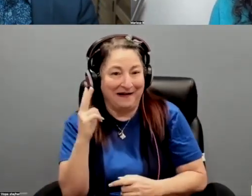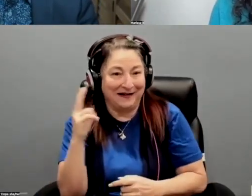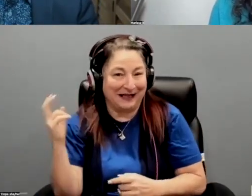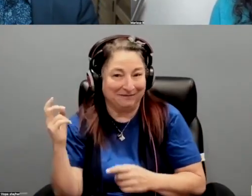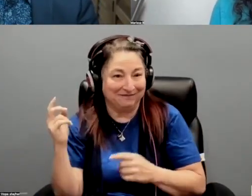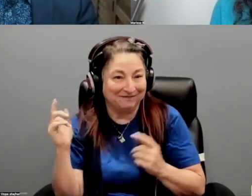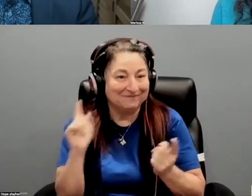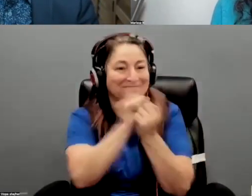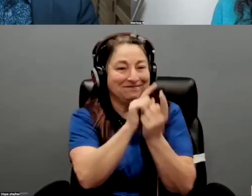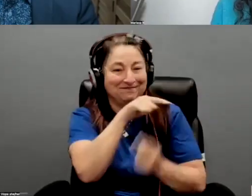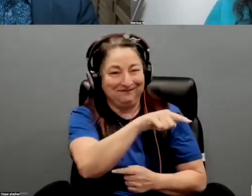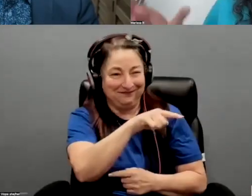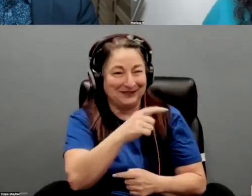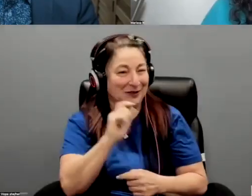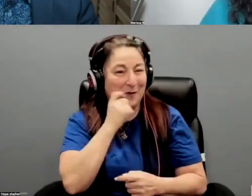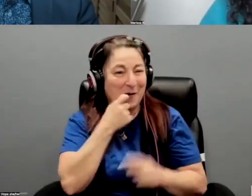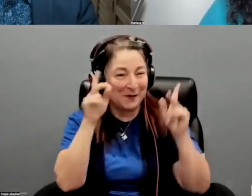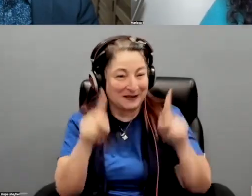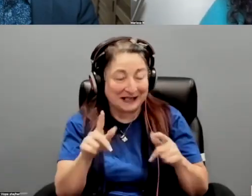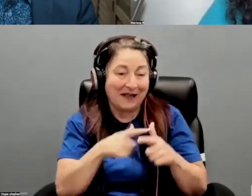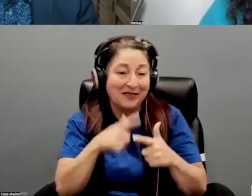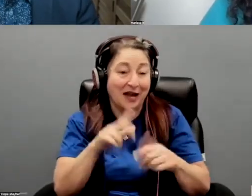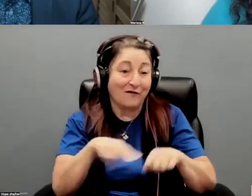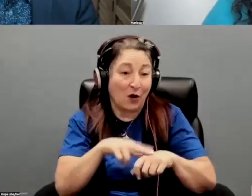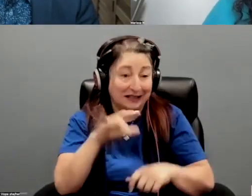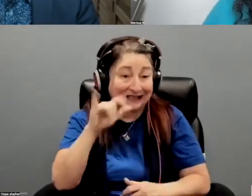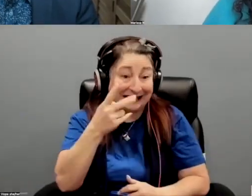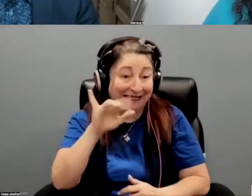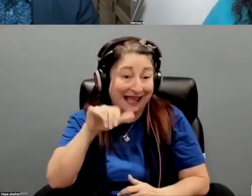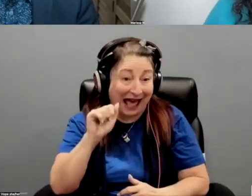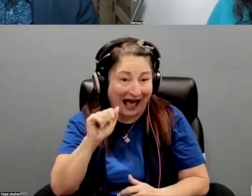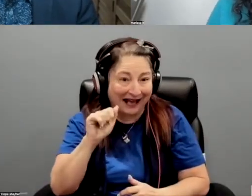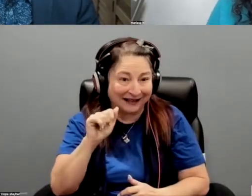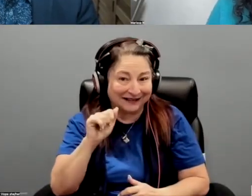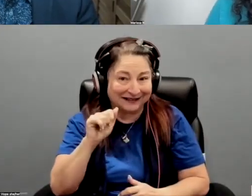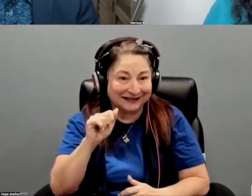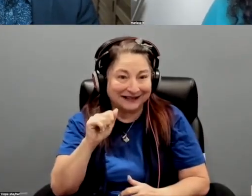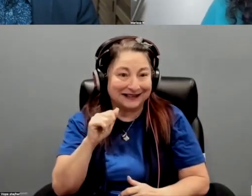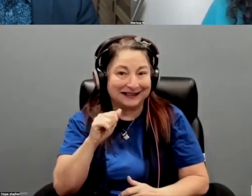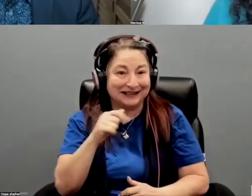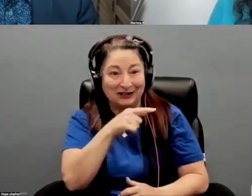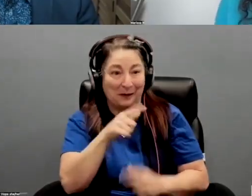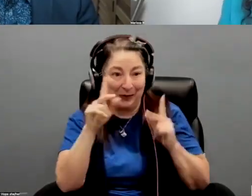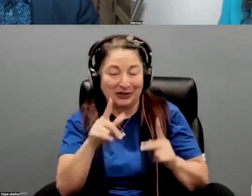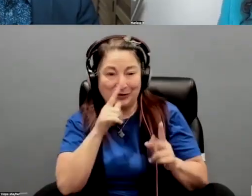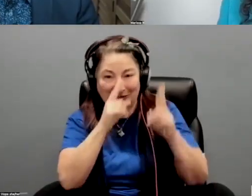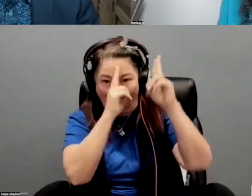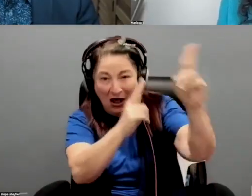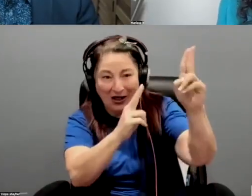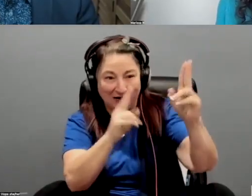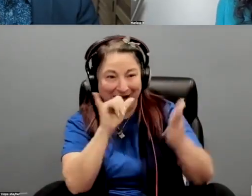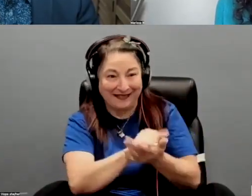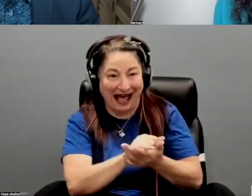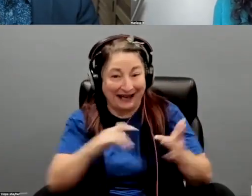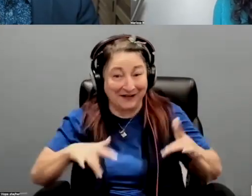cool person. And then of course Cynthia being the honoree of the year was just